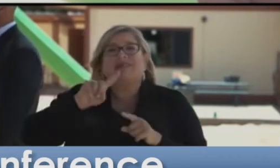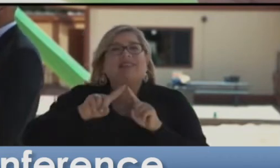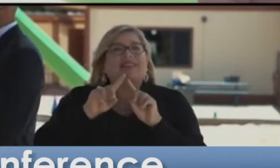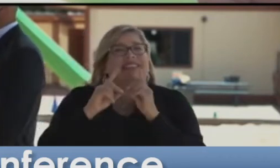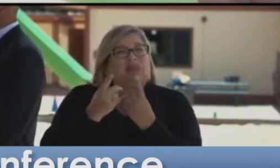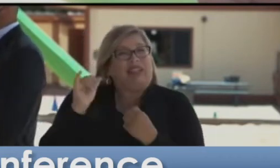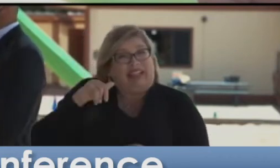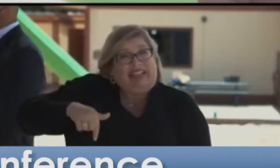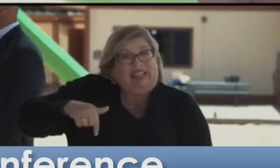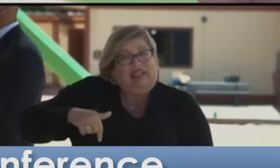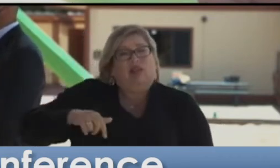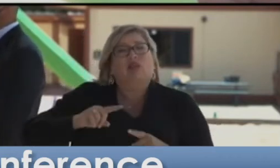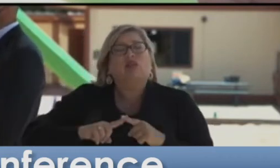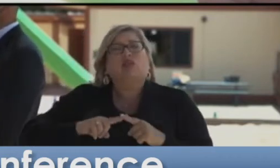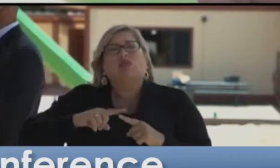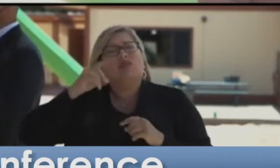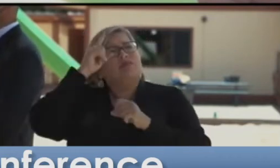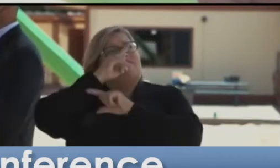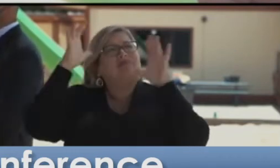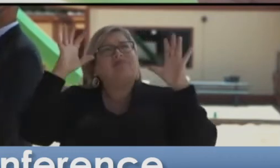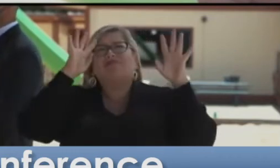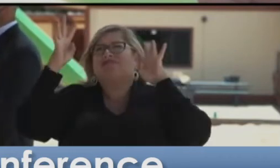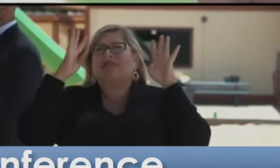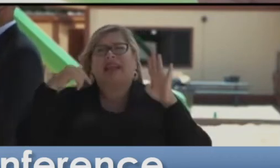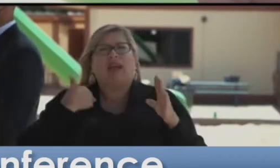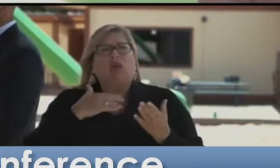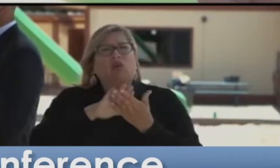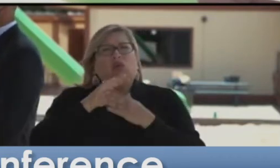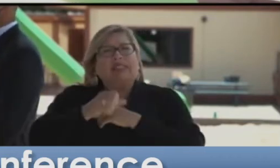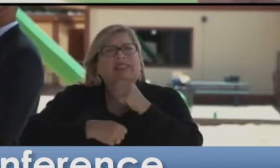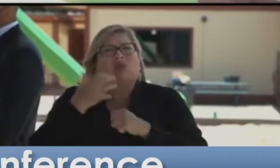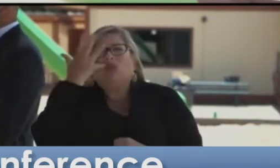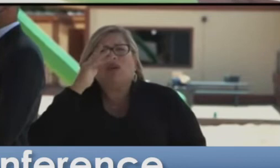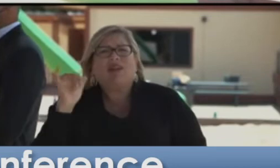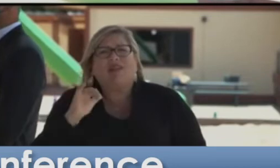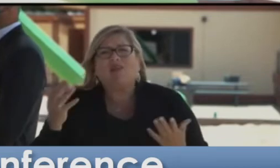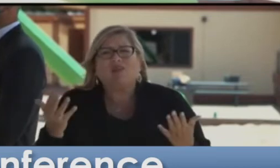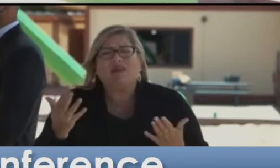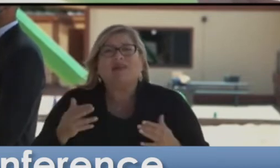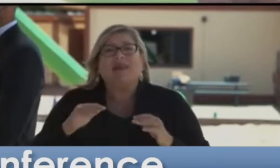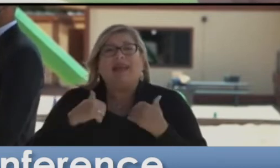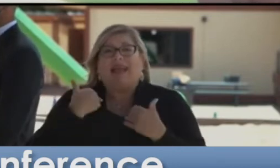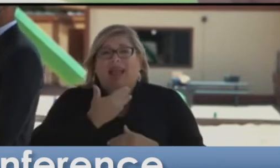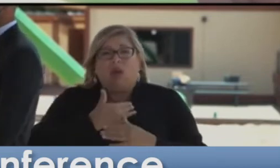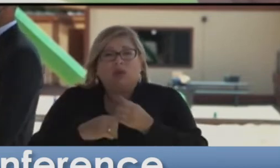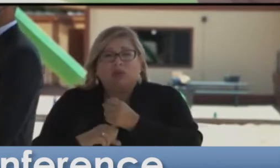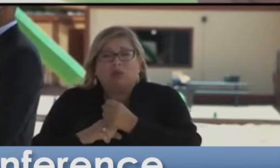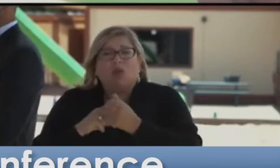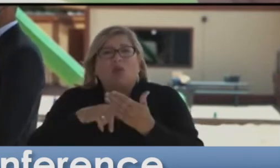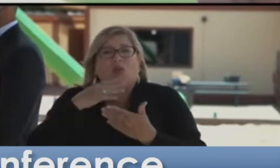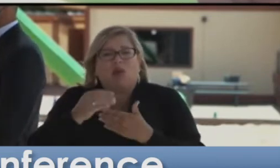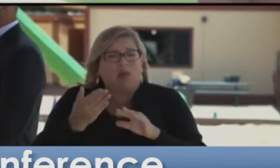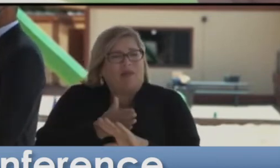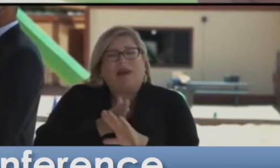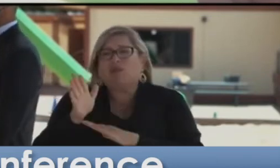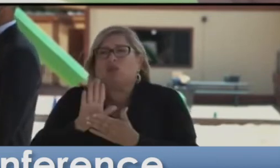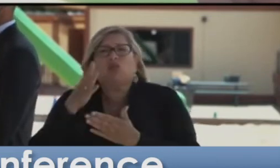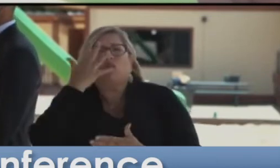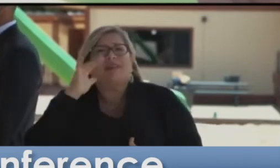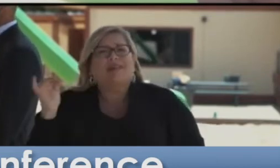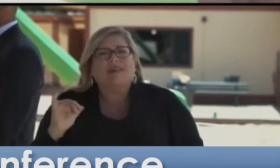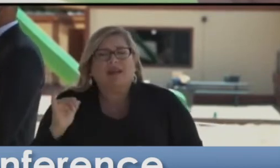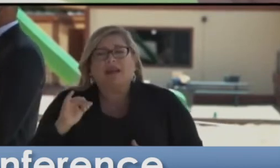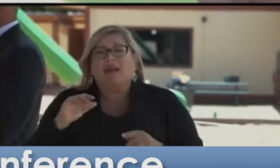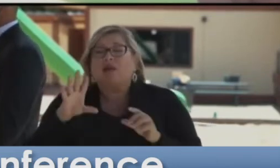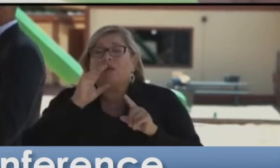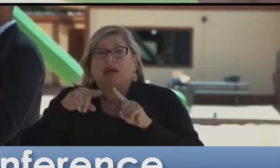the ability to reimagine their school year and their enrichment programs to address not just learning loss, thank you, but also to accelerate learning and